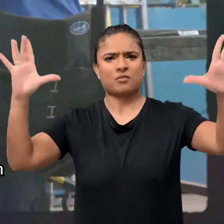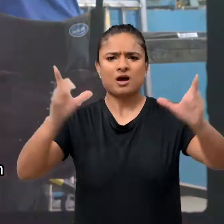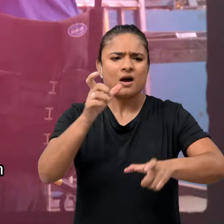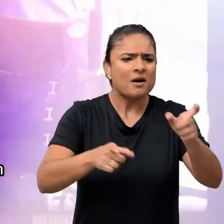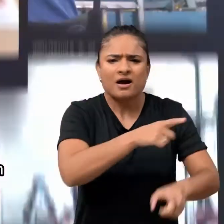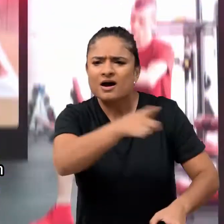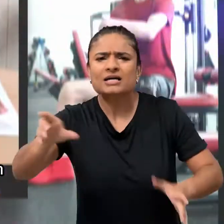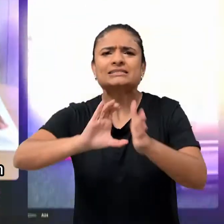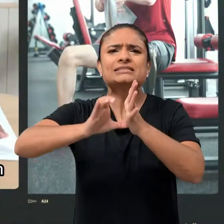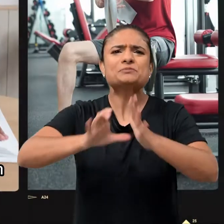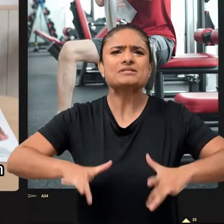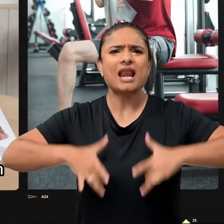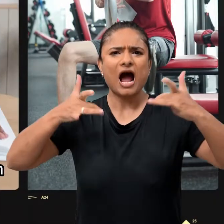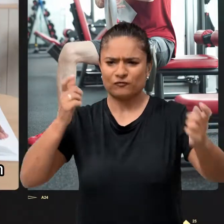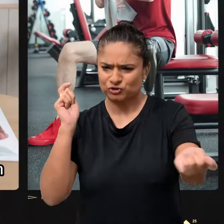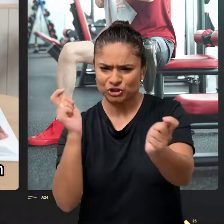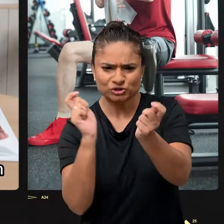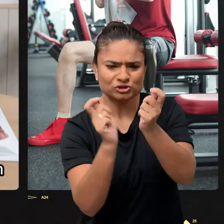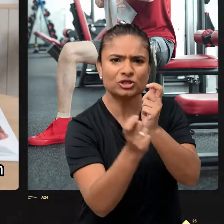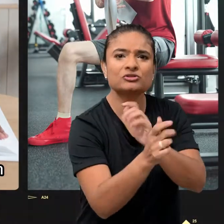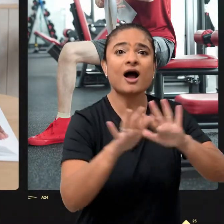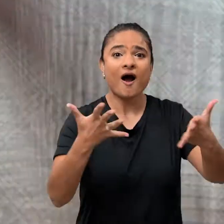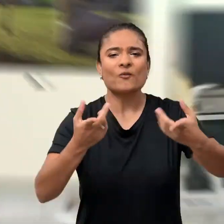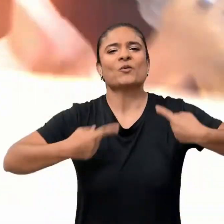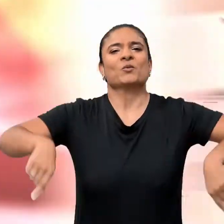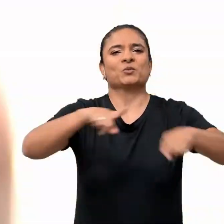expectations from seeing inability to expecting ability.